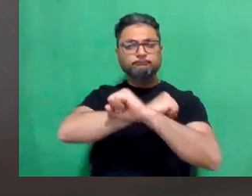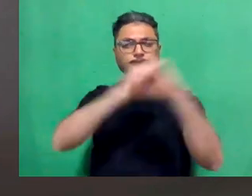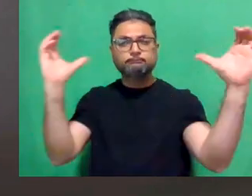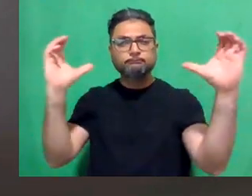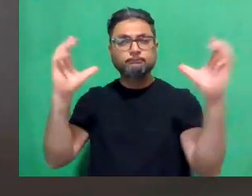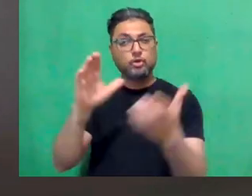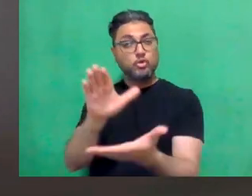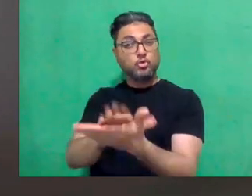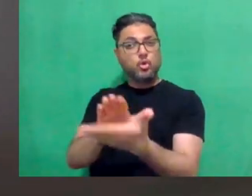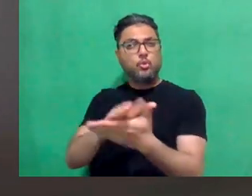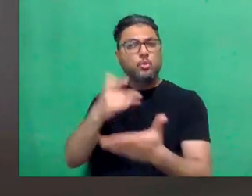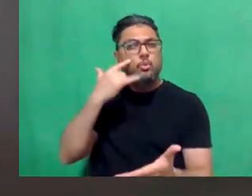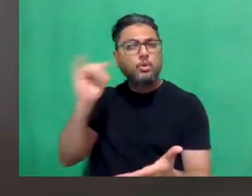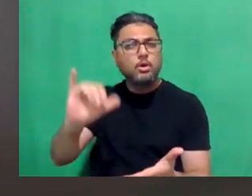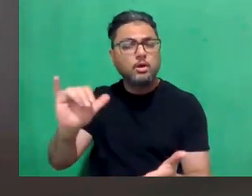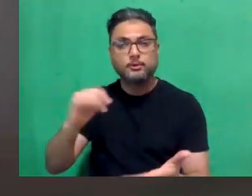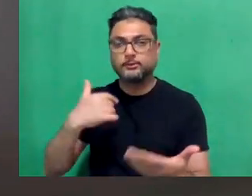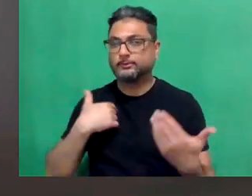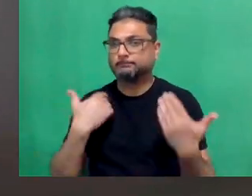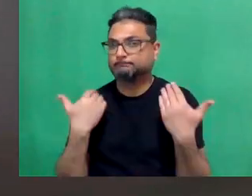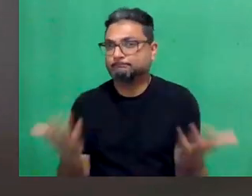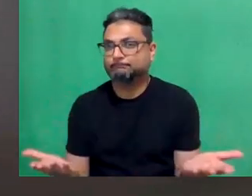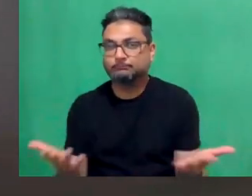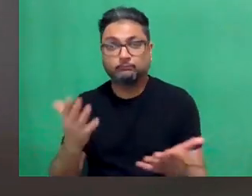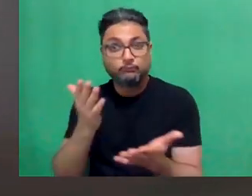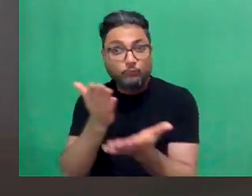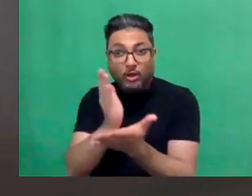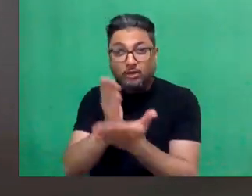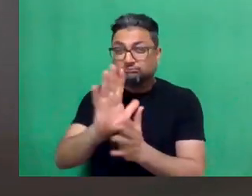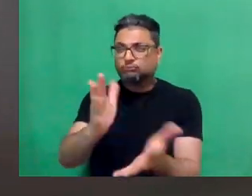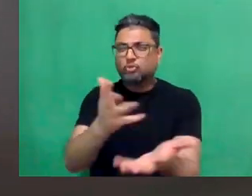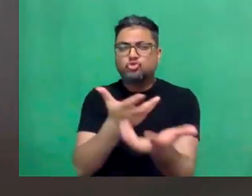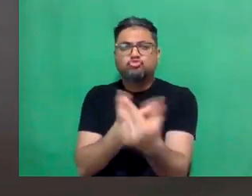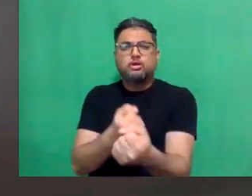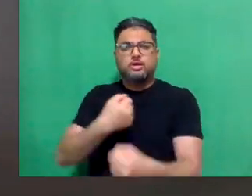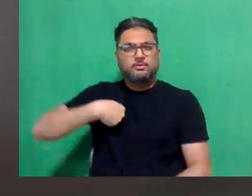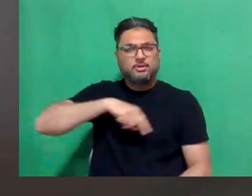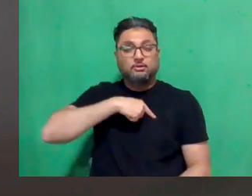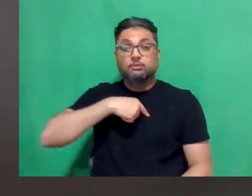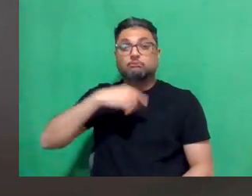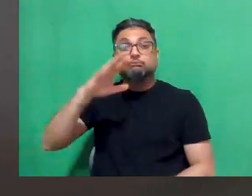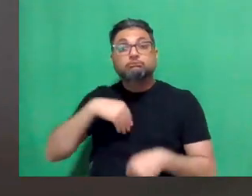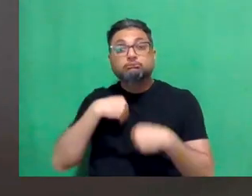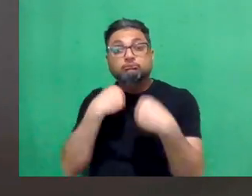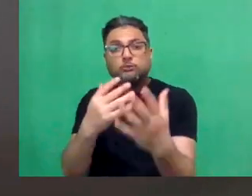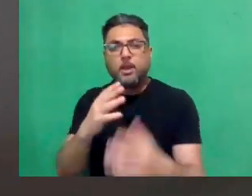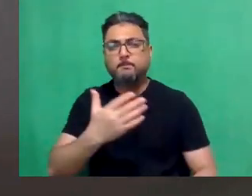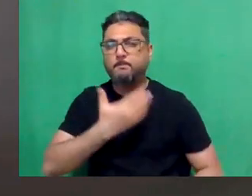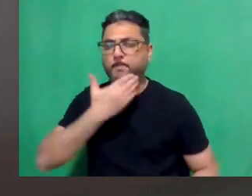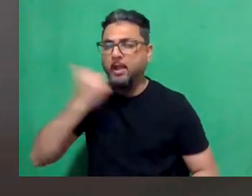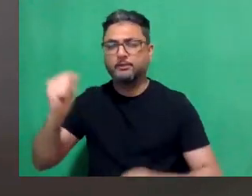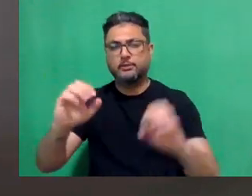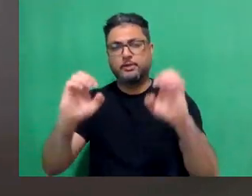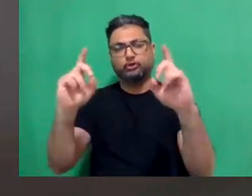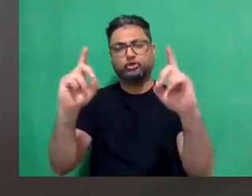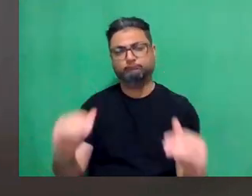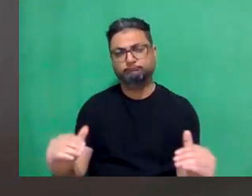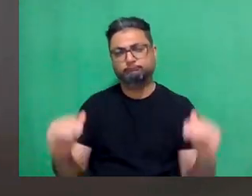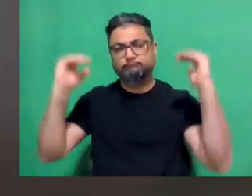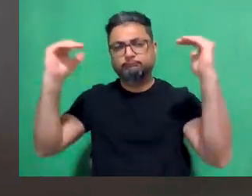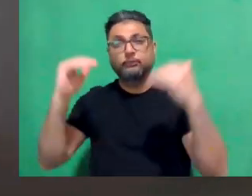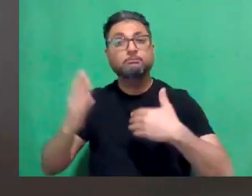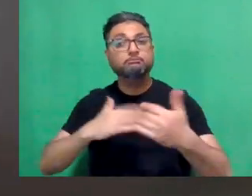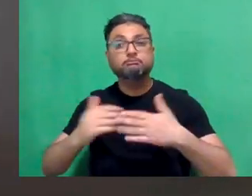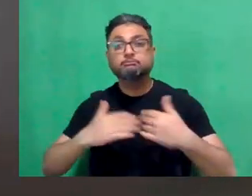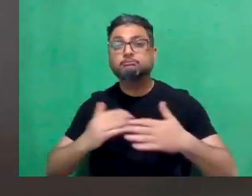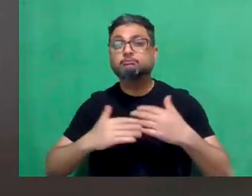like, and that's okay. You trusted in us and knew that we would provide a top-notch learning experience no matter the environment, be it virtual